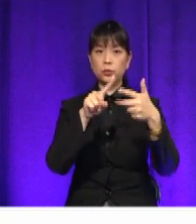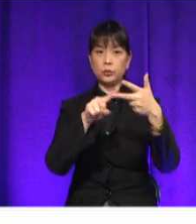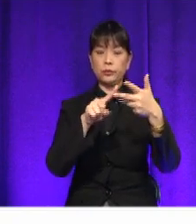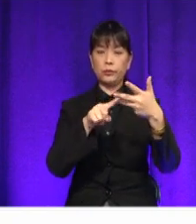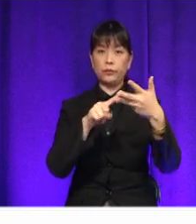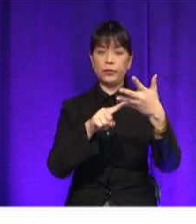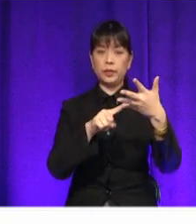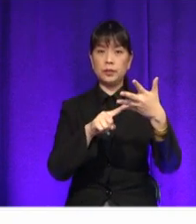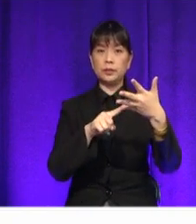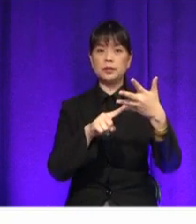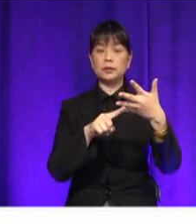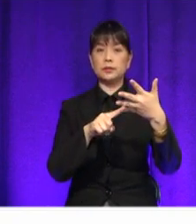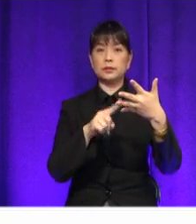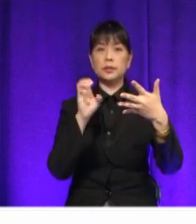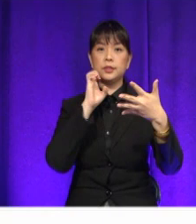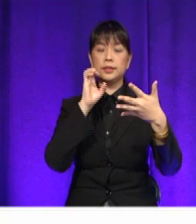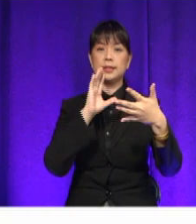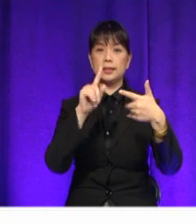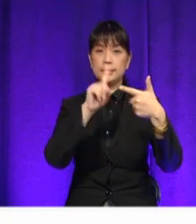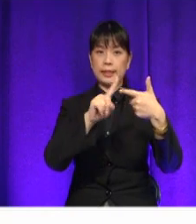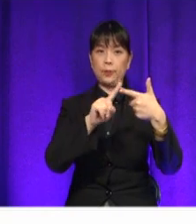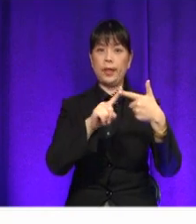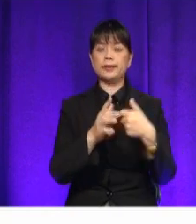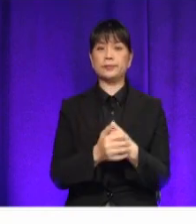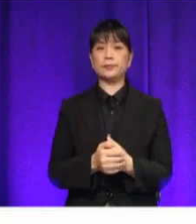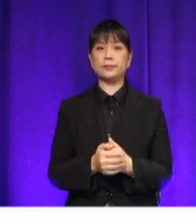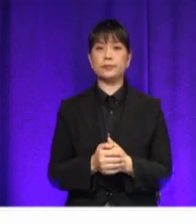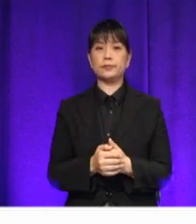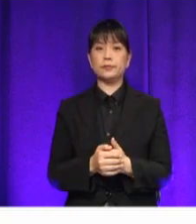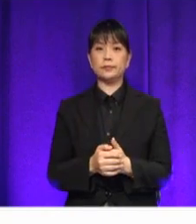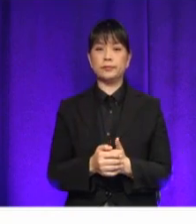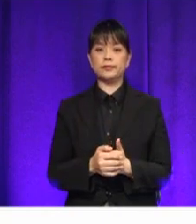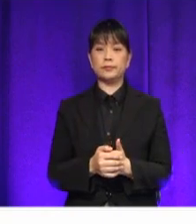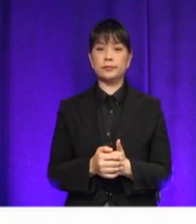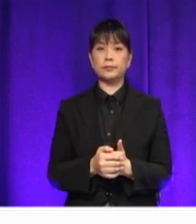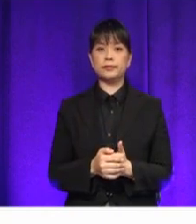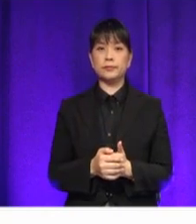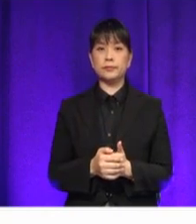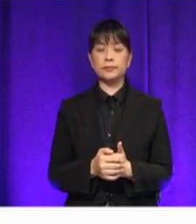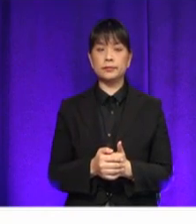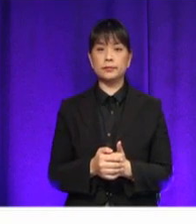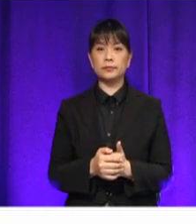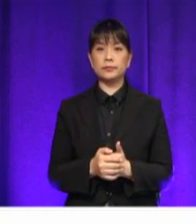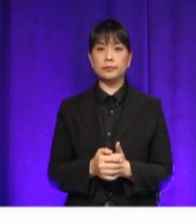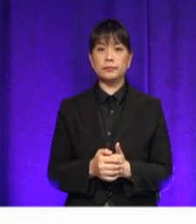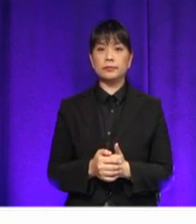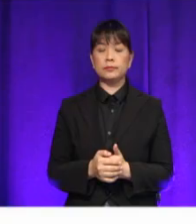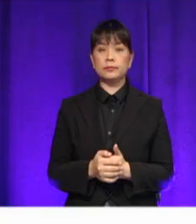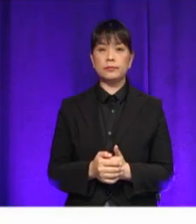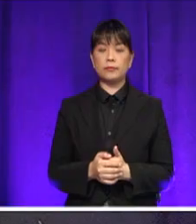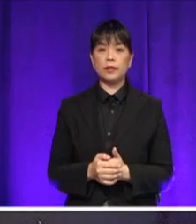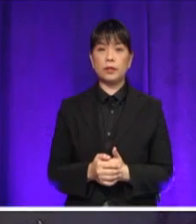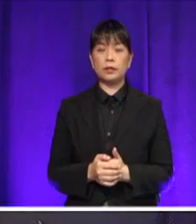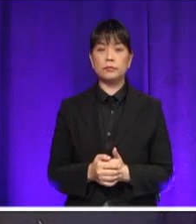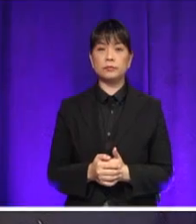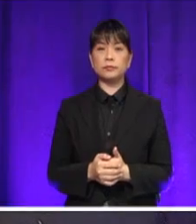The second one. The second one. Yes. Spot on. Well done. Okay. Congrats. Yes. Okay.